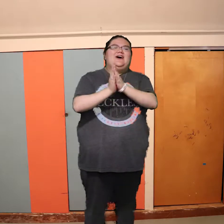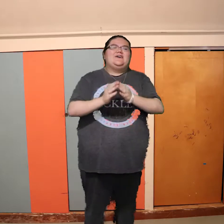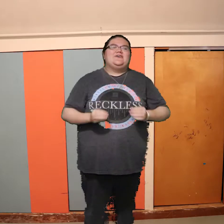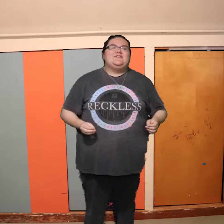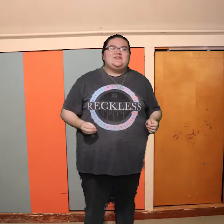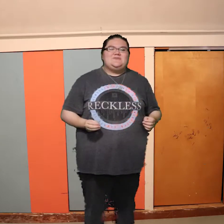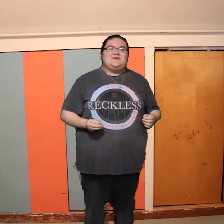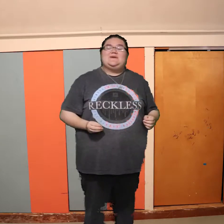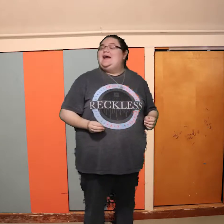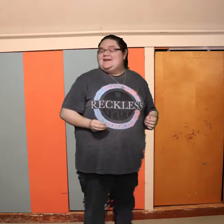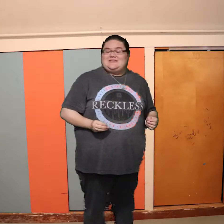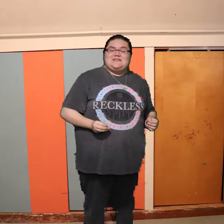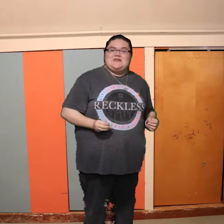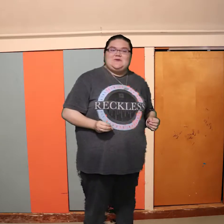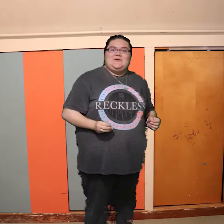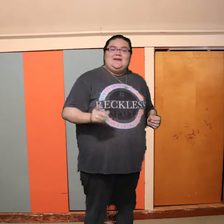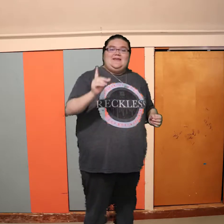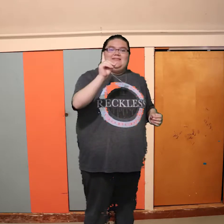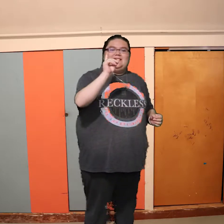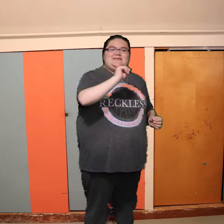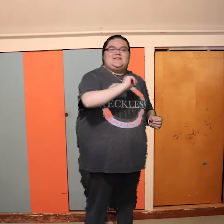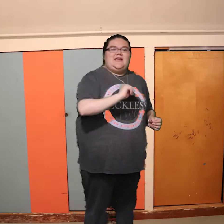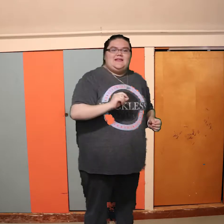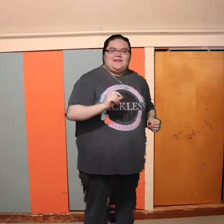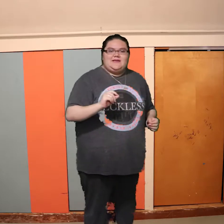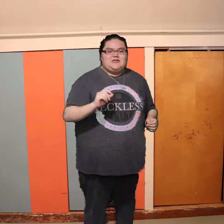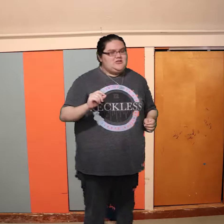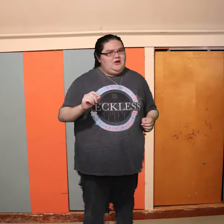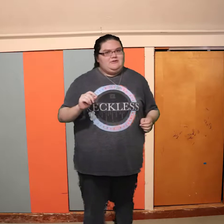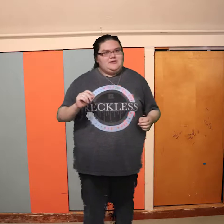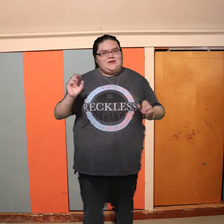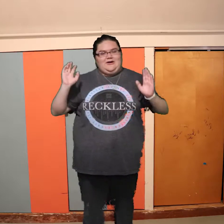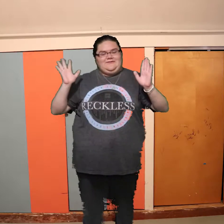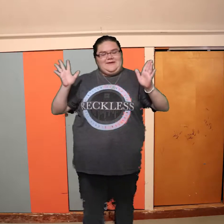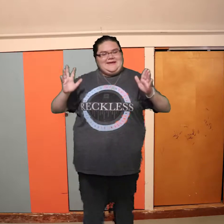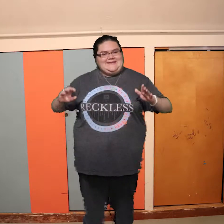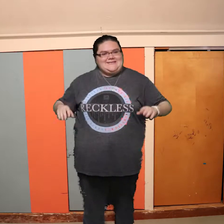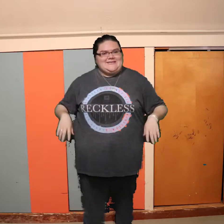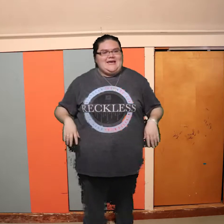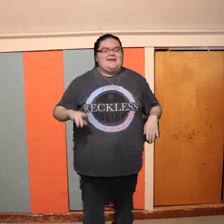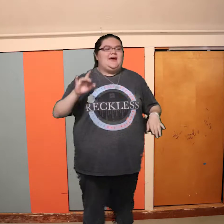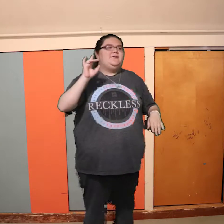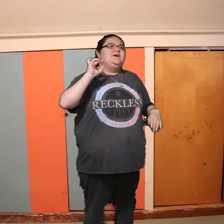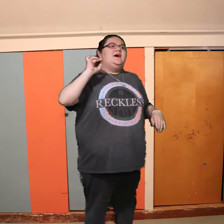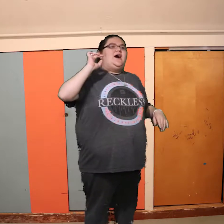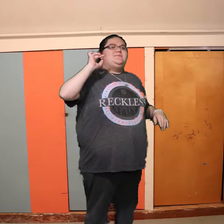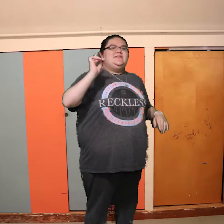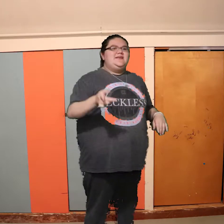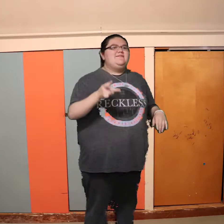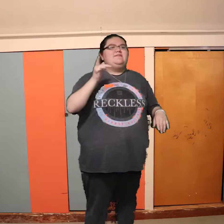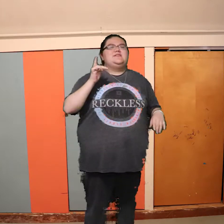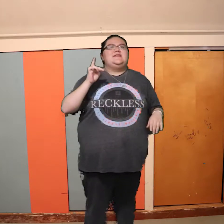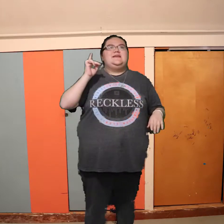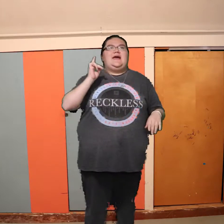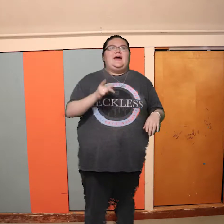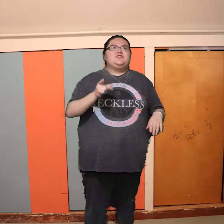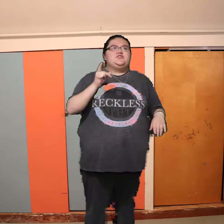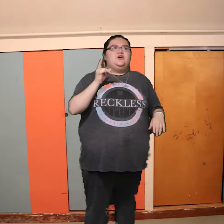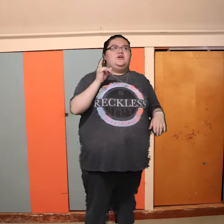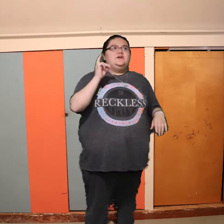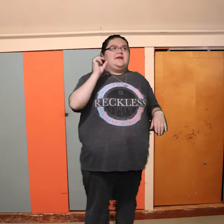Sidemenreact are going to be reacting to the daily dose of internet. Now, I believe I've